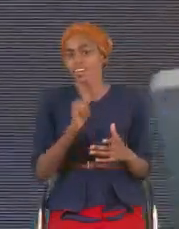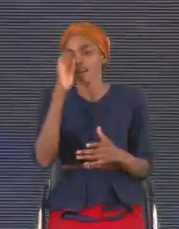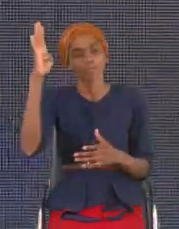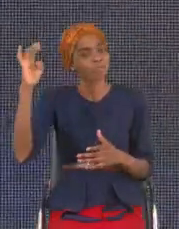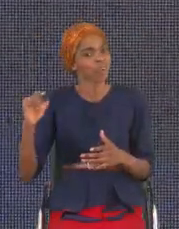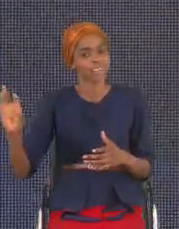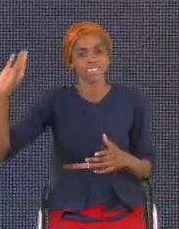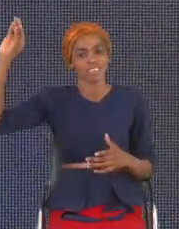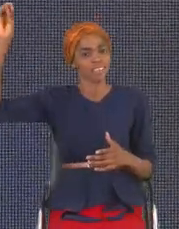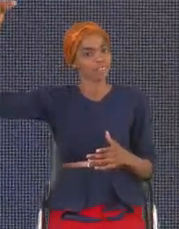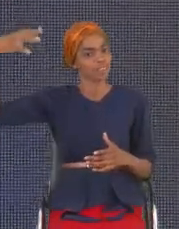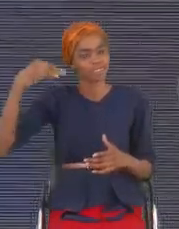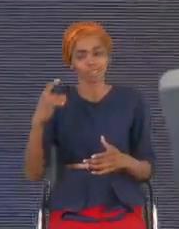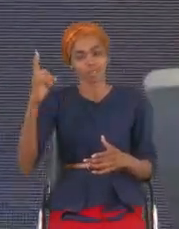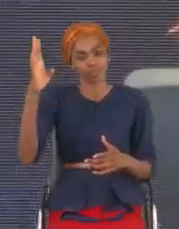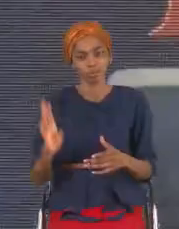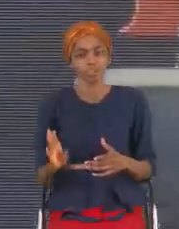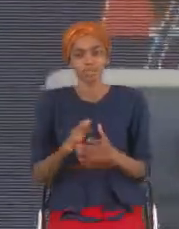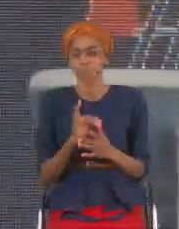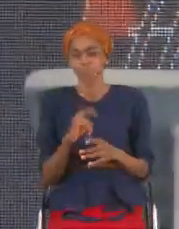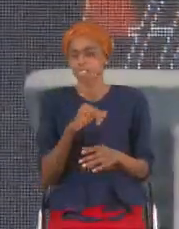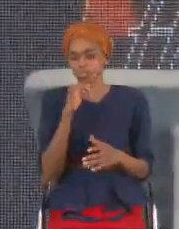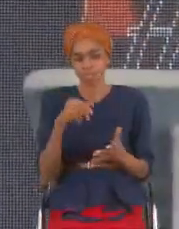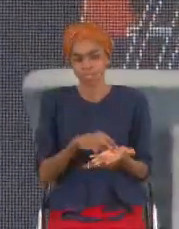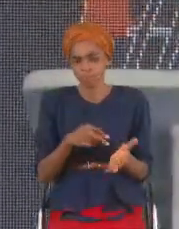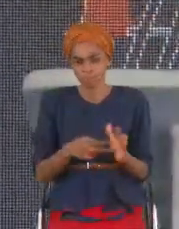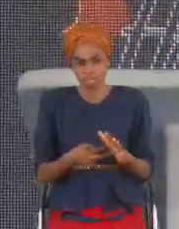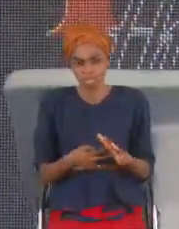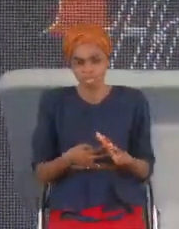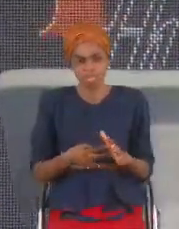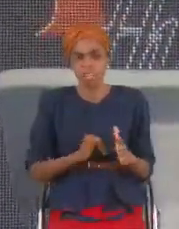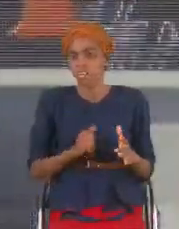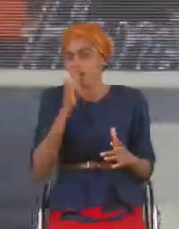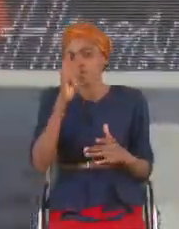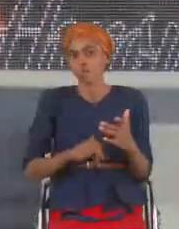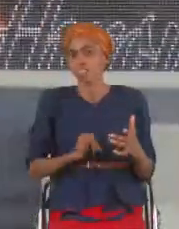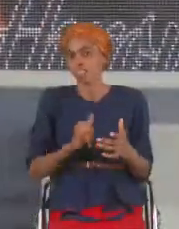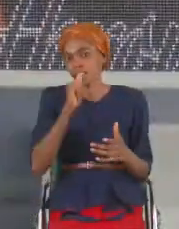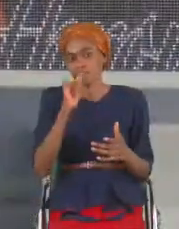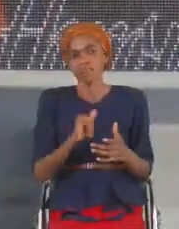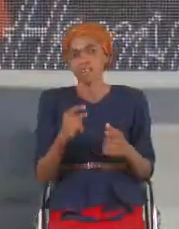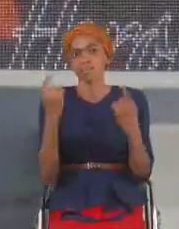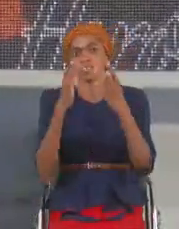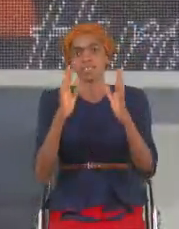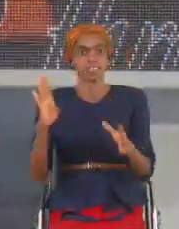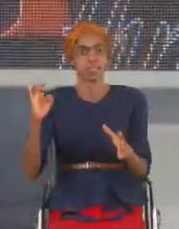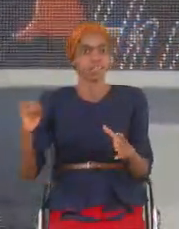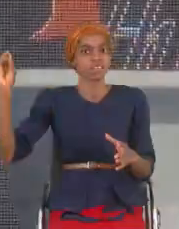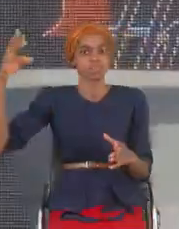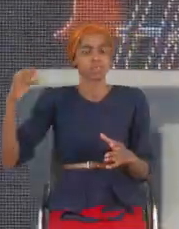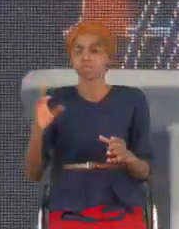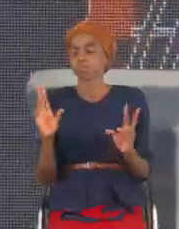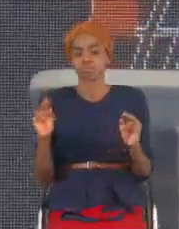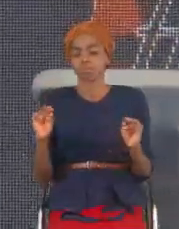by the grace of God. It doesn't mean I am what I am, I'm a sinner by the grace of God. No, you are